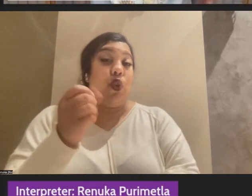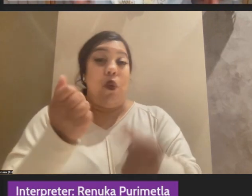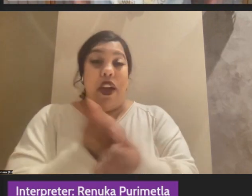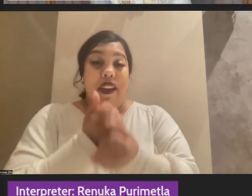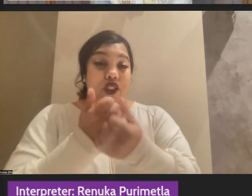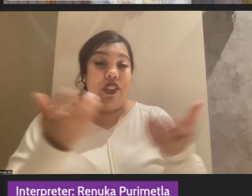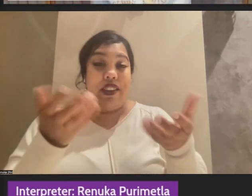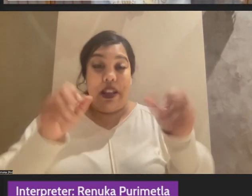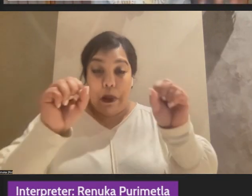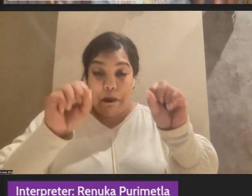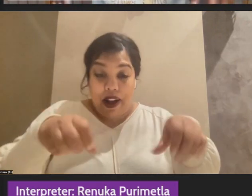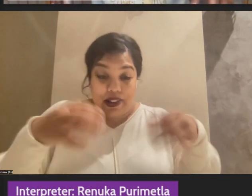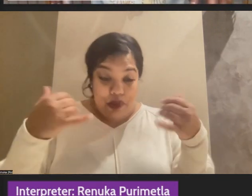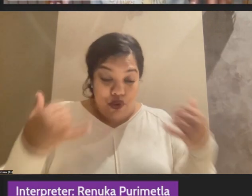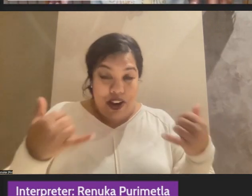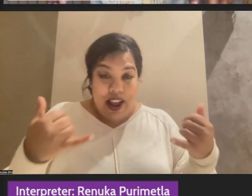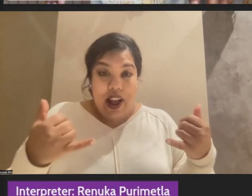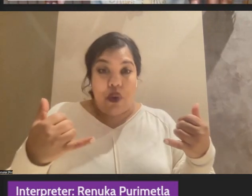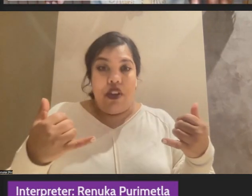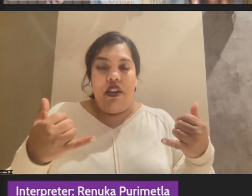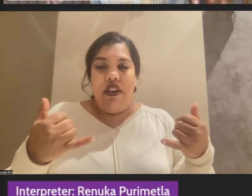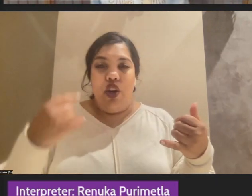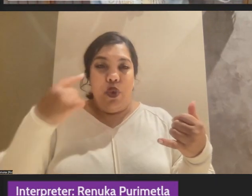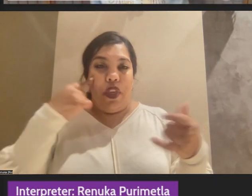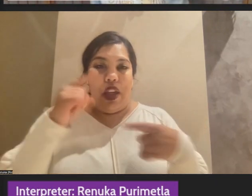limits of right here, right now.